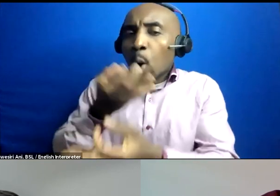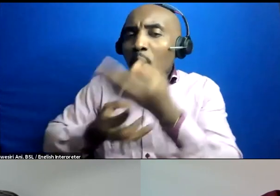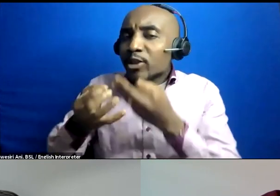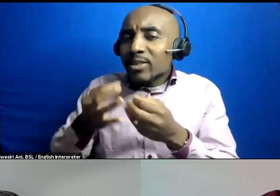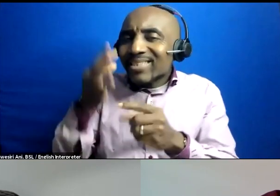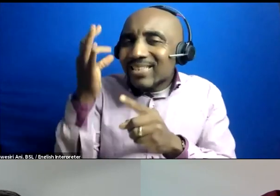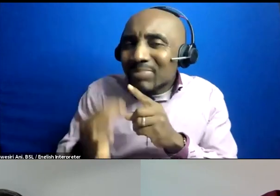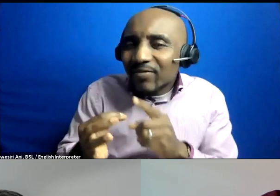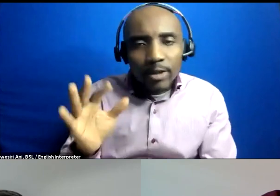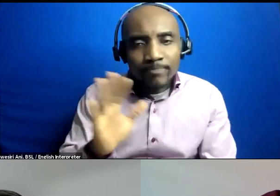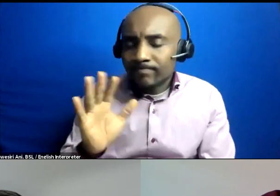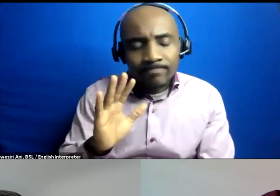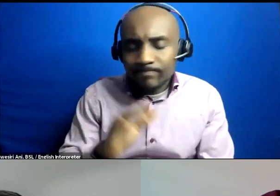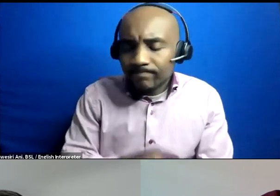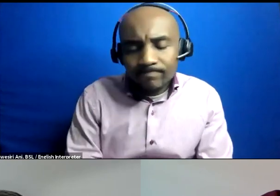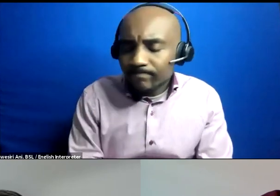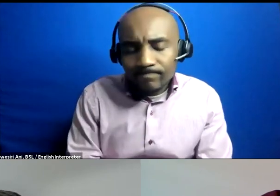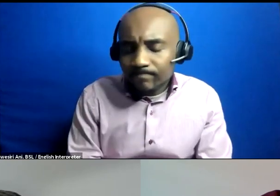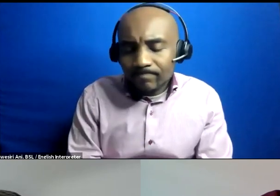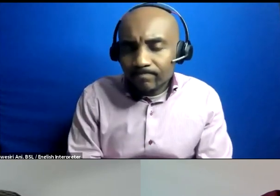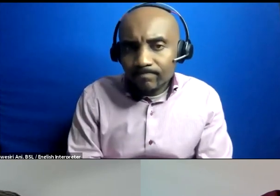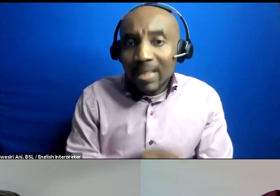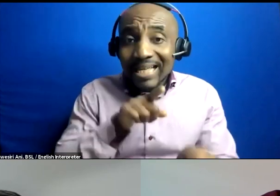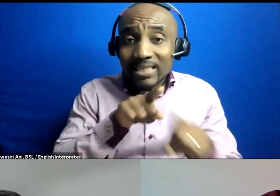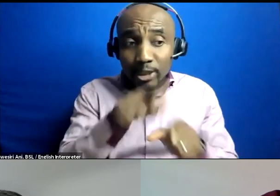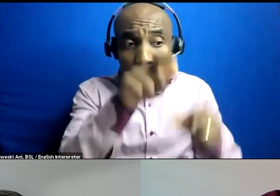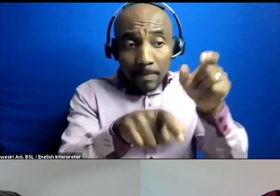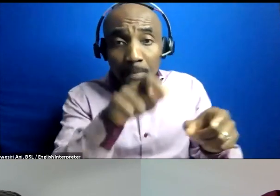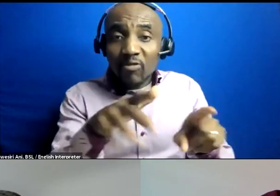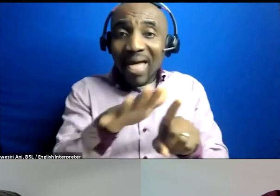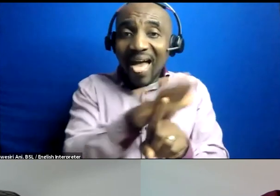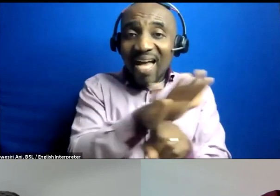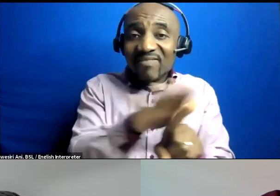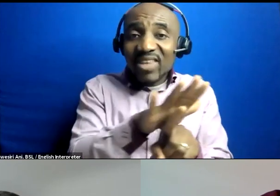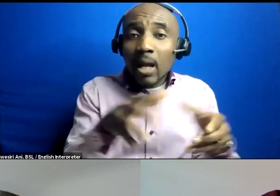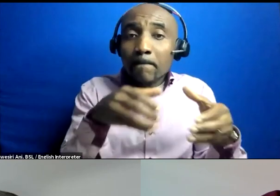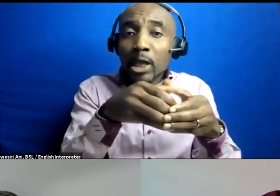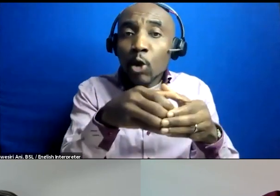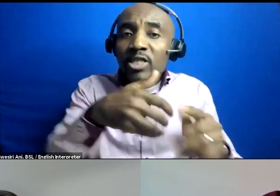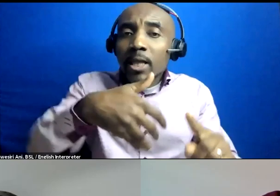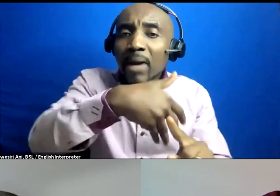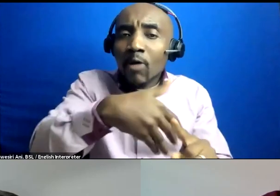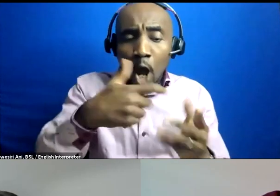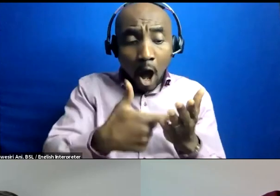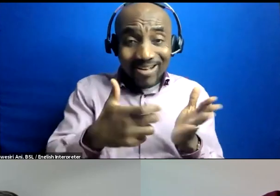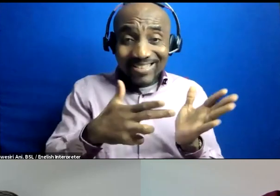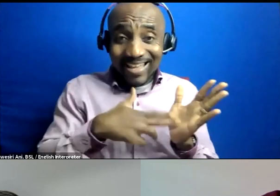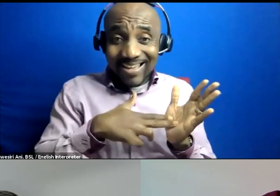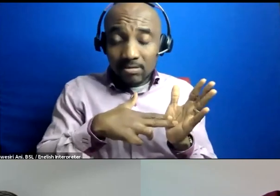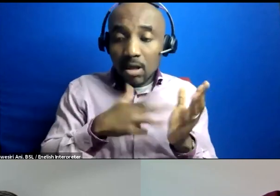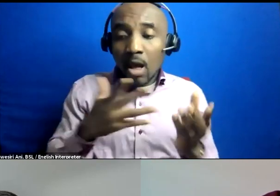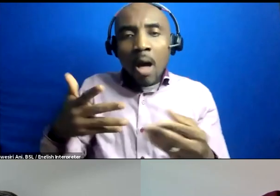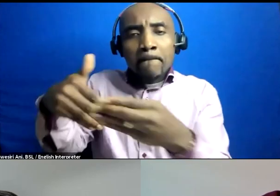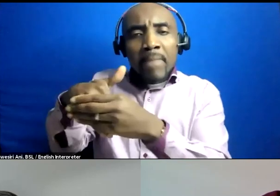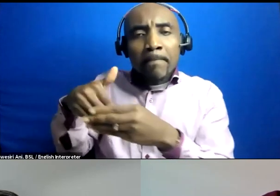proposed reforms on people from ethnic minority backgrounds, the RCN and our members, all members from all different